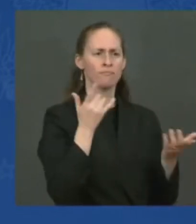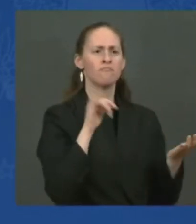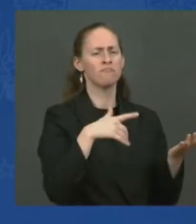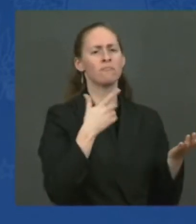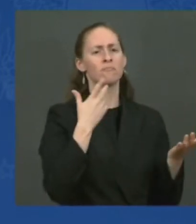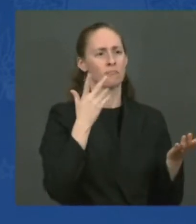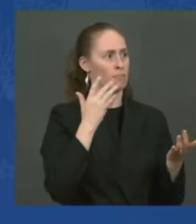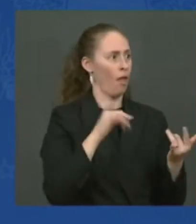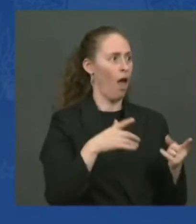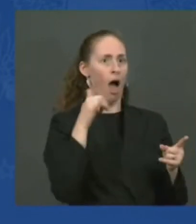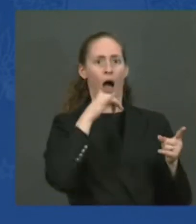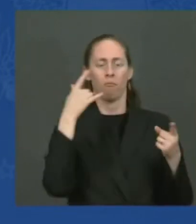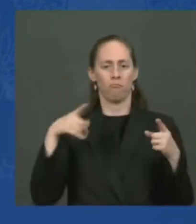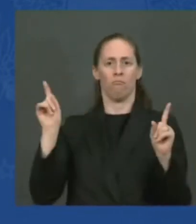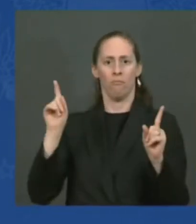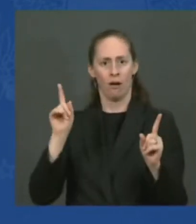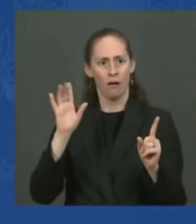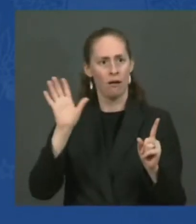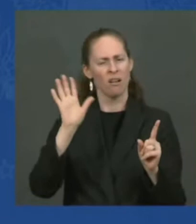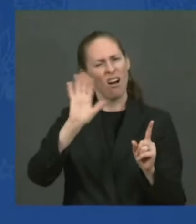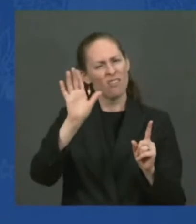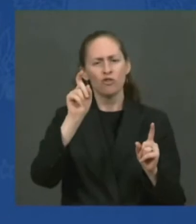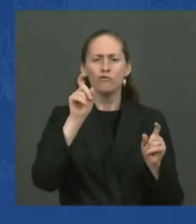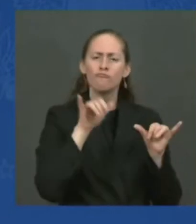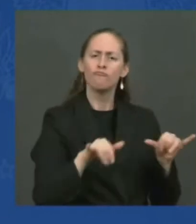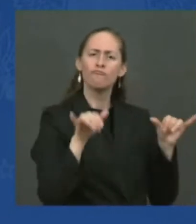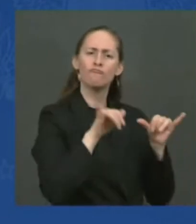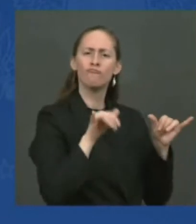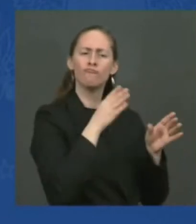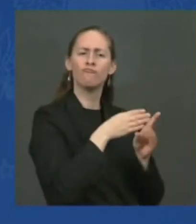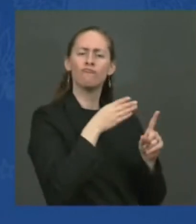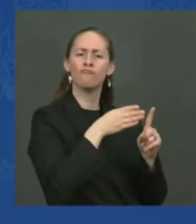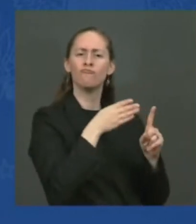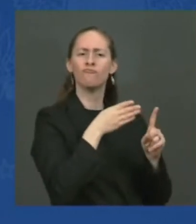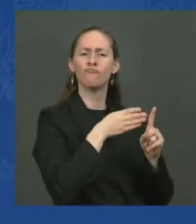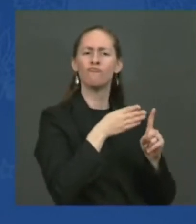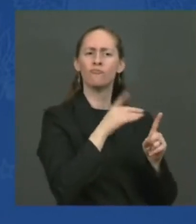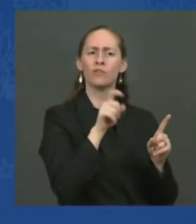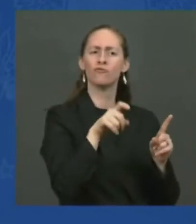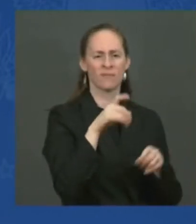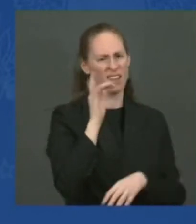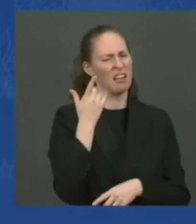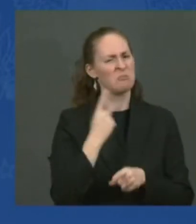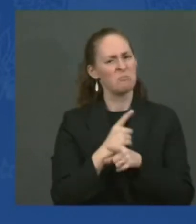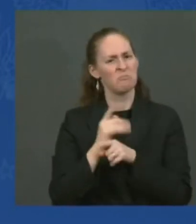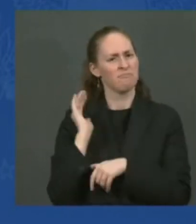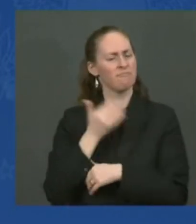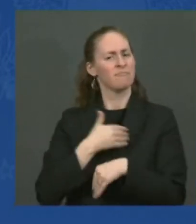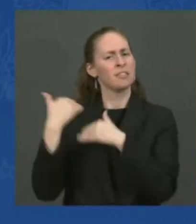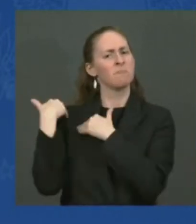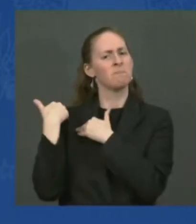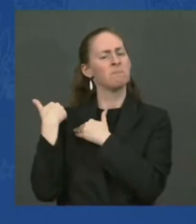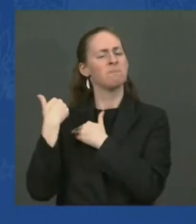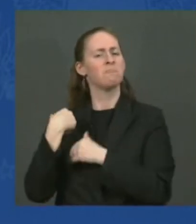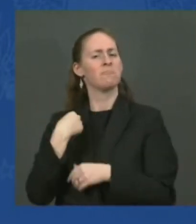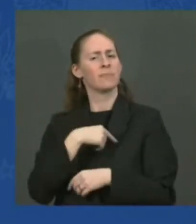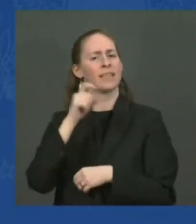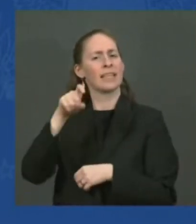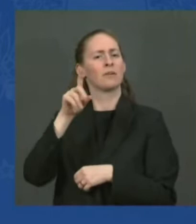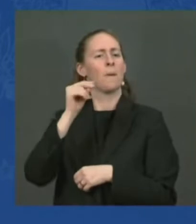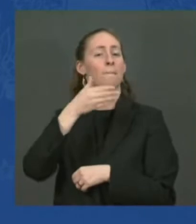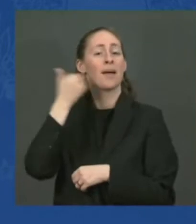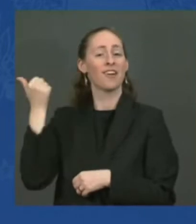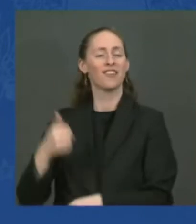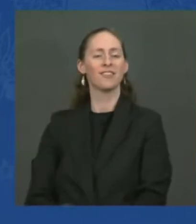country is keeping us from getting things done, and we have a responsibility to do better. The American people want